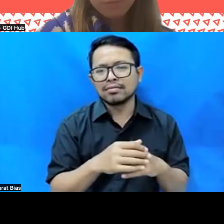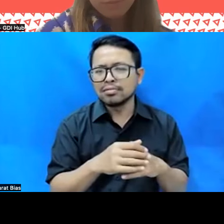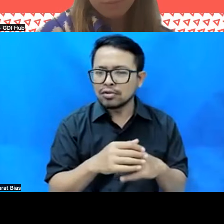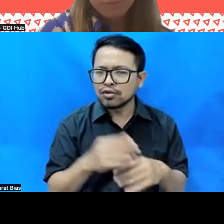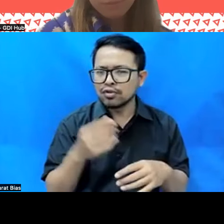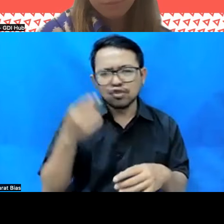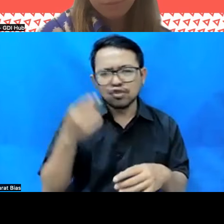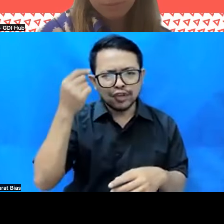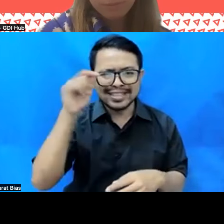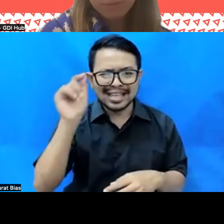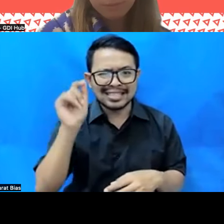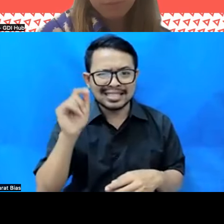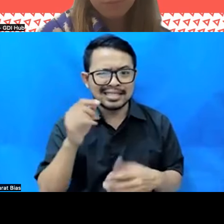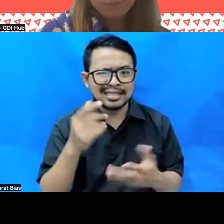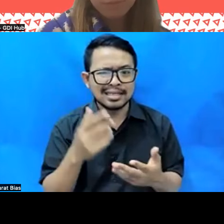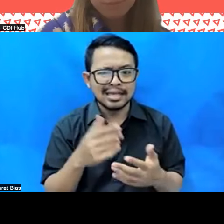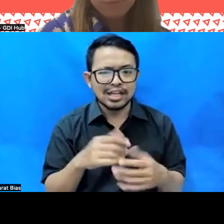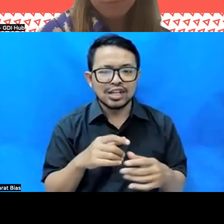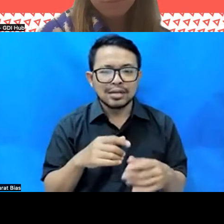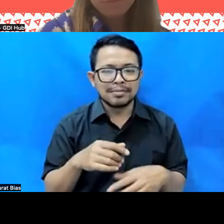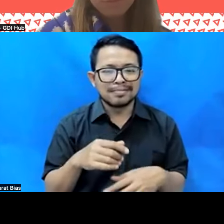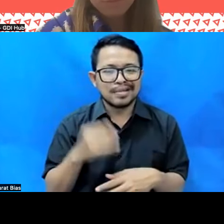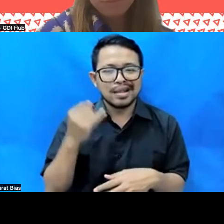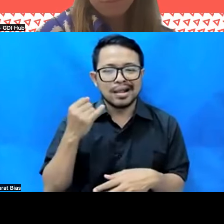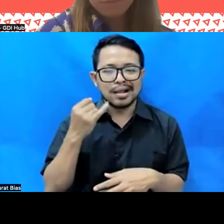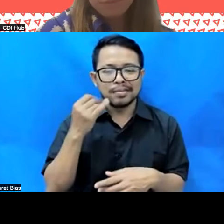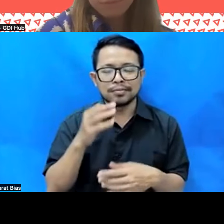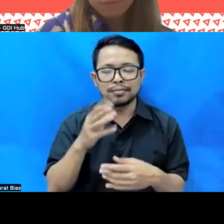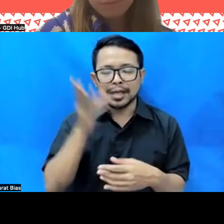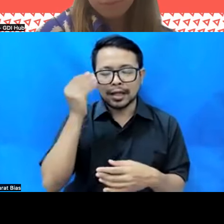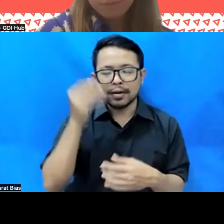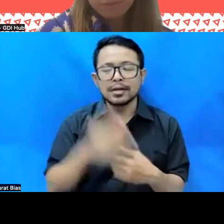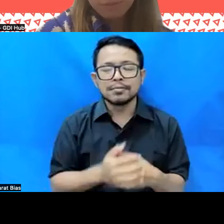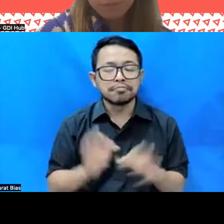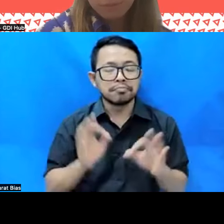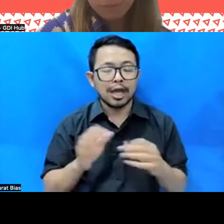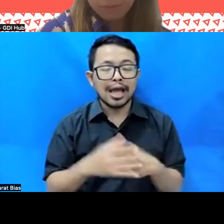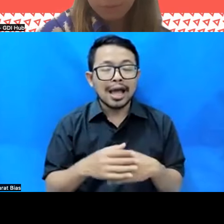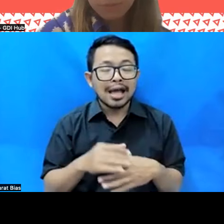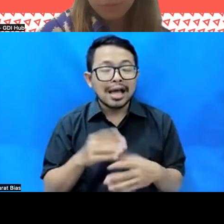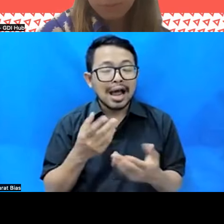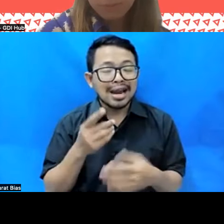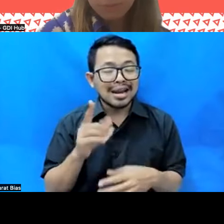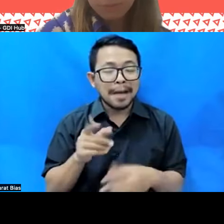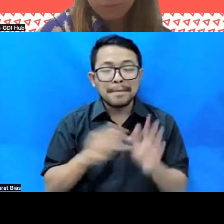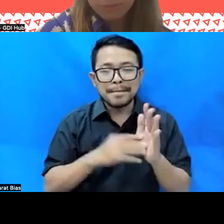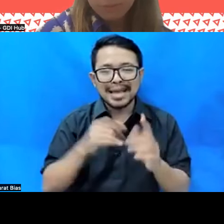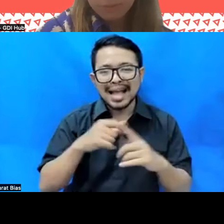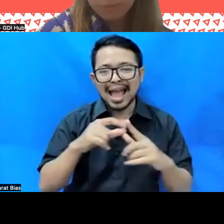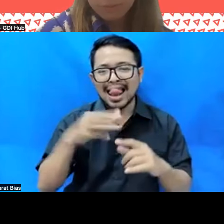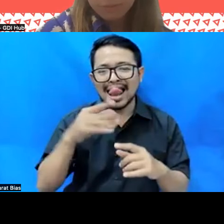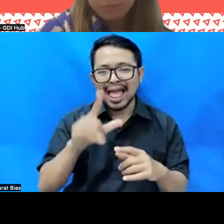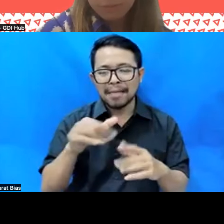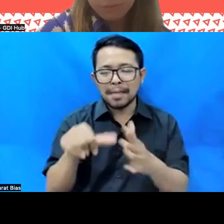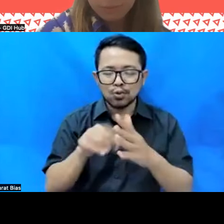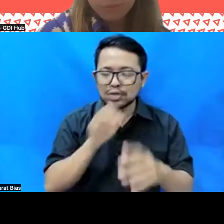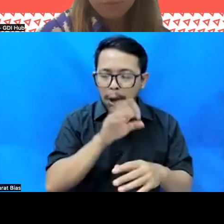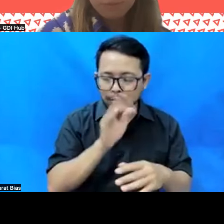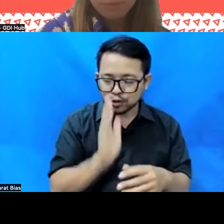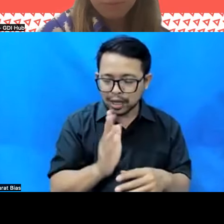of Light Sciences. So for Dimas, I think Michaela has answered your question, but unfortunately, due to